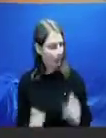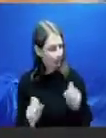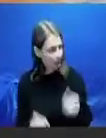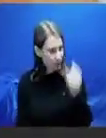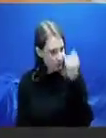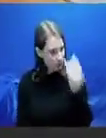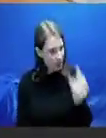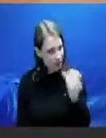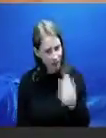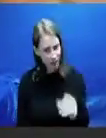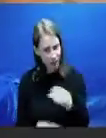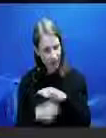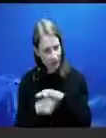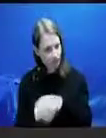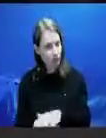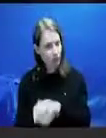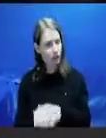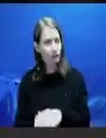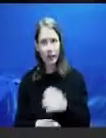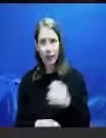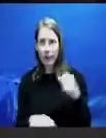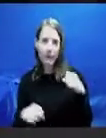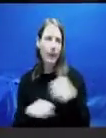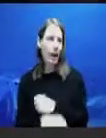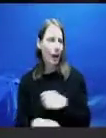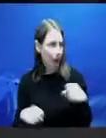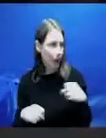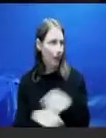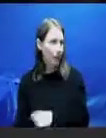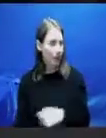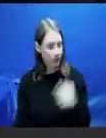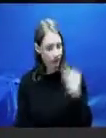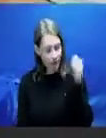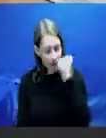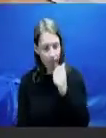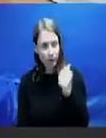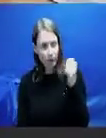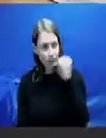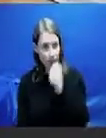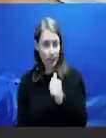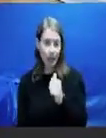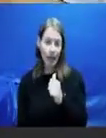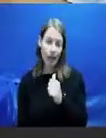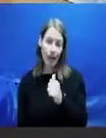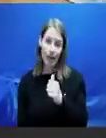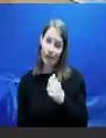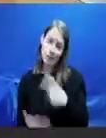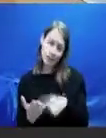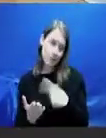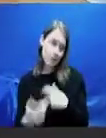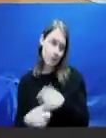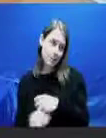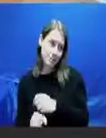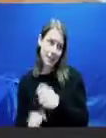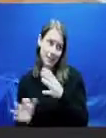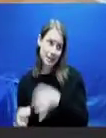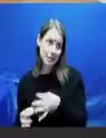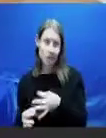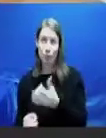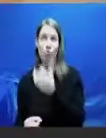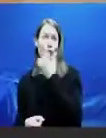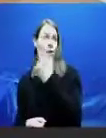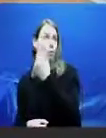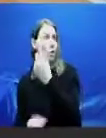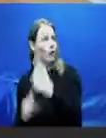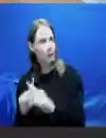trying and fighting for every single day. Sometimes when it comes down to that decision, it's the wrong decision, but sometimes that's all that they have.